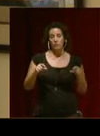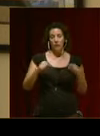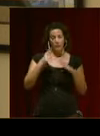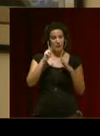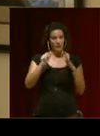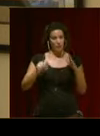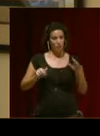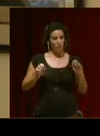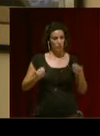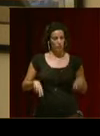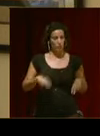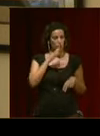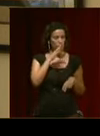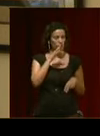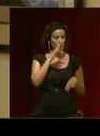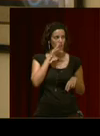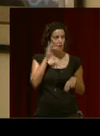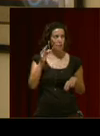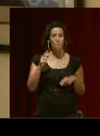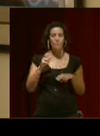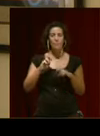don't take into account.